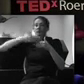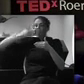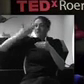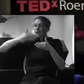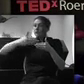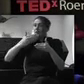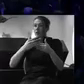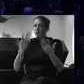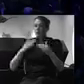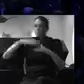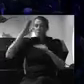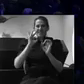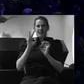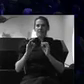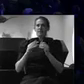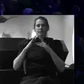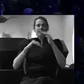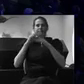day.